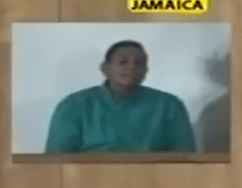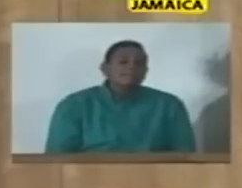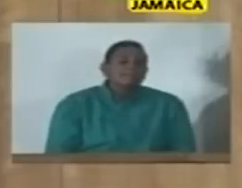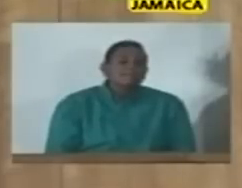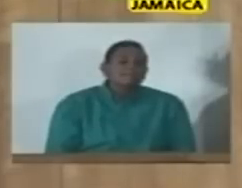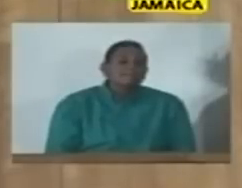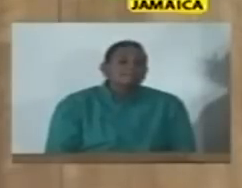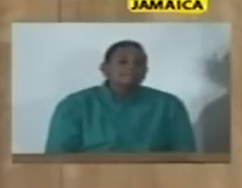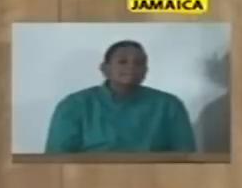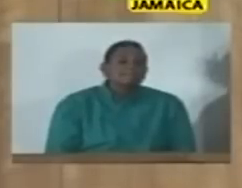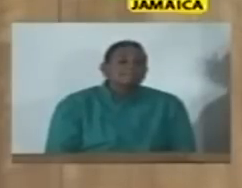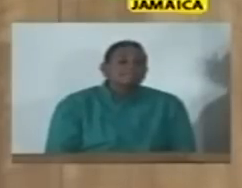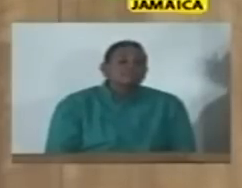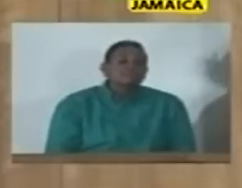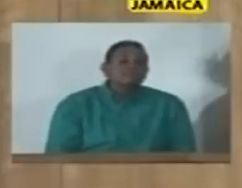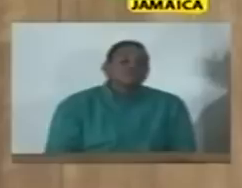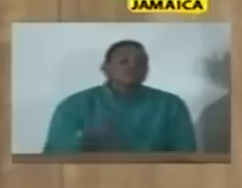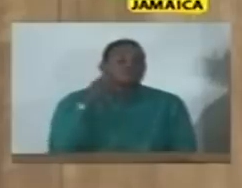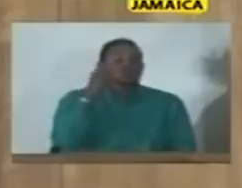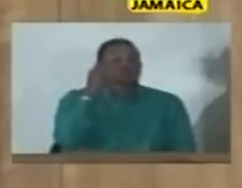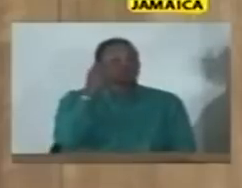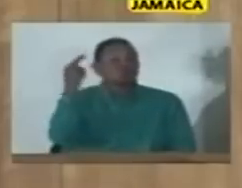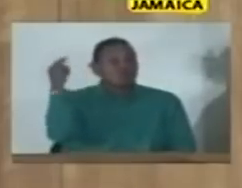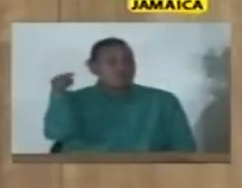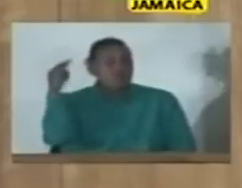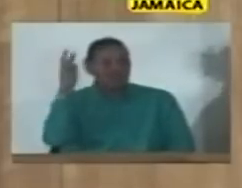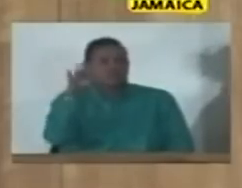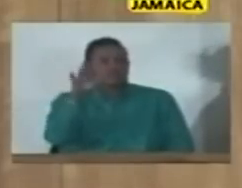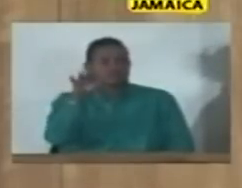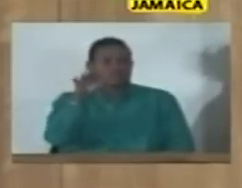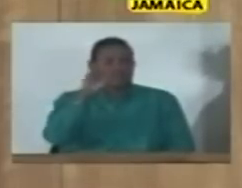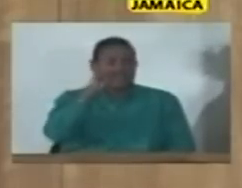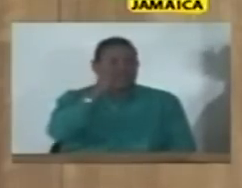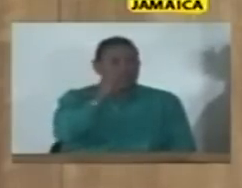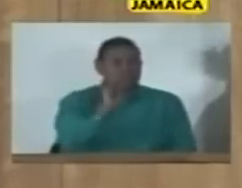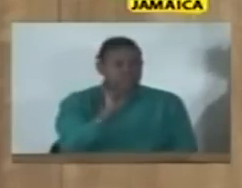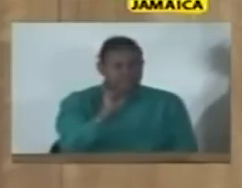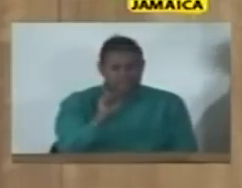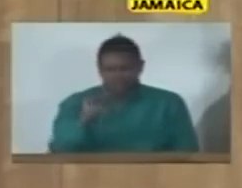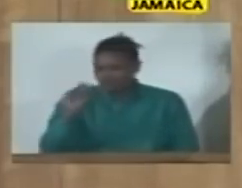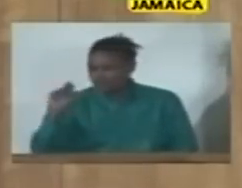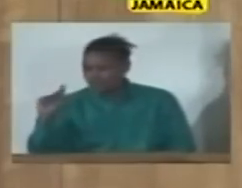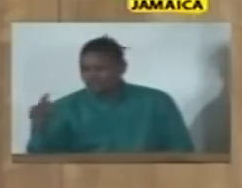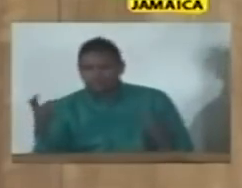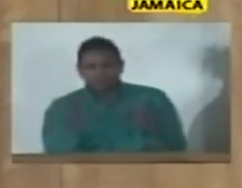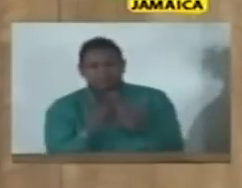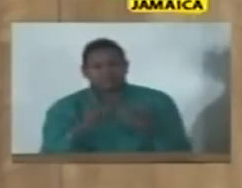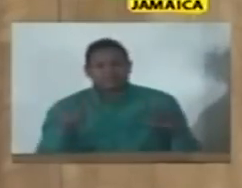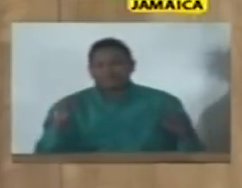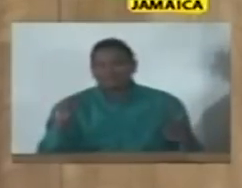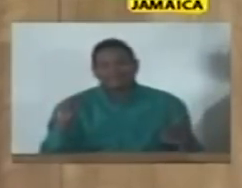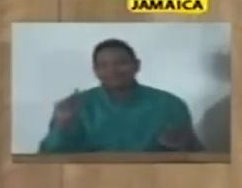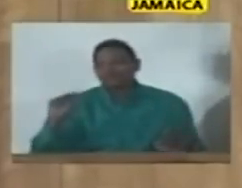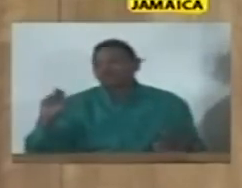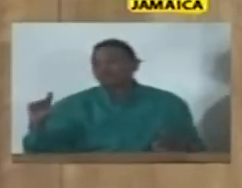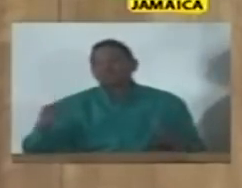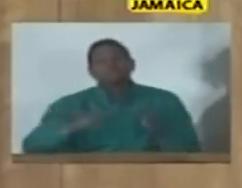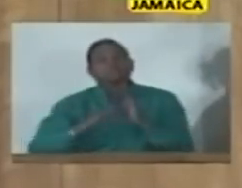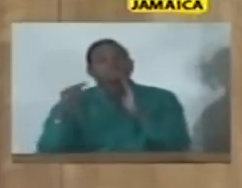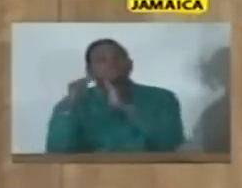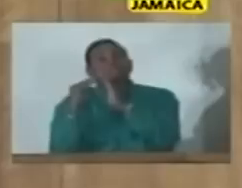that there was a debate as to whether the National Housing Trust, because its name a trust, is a